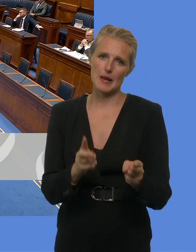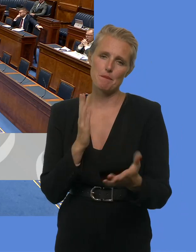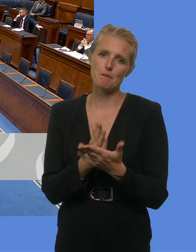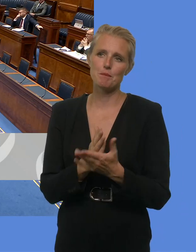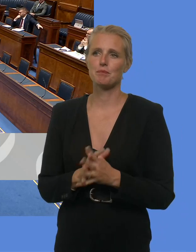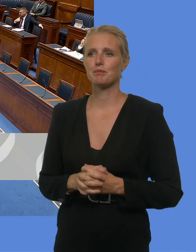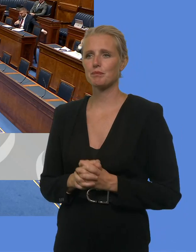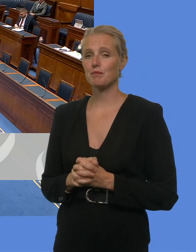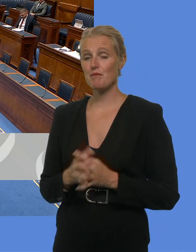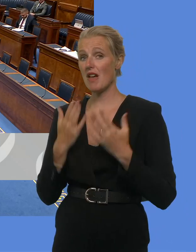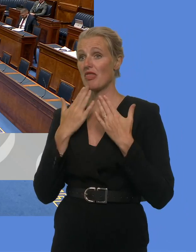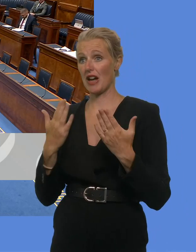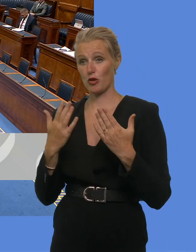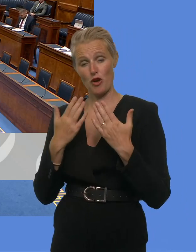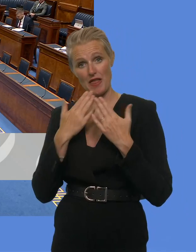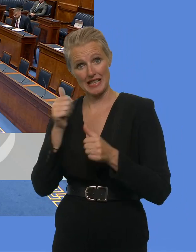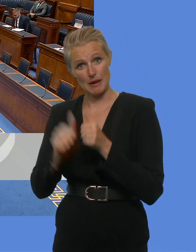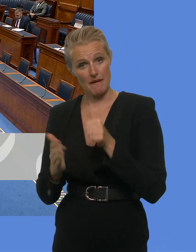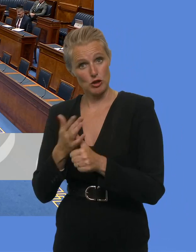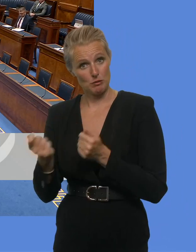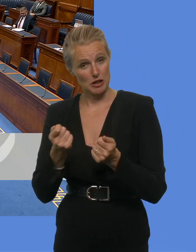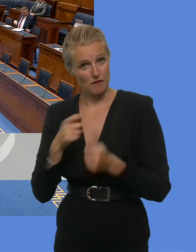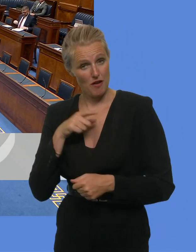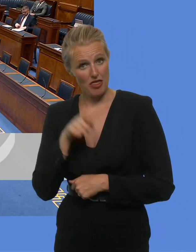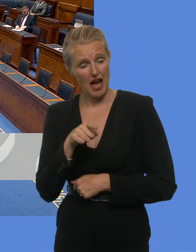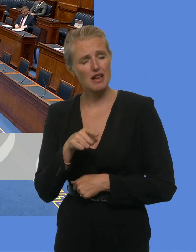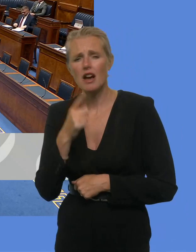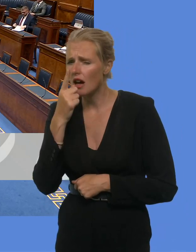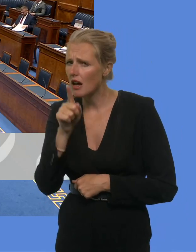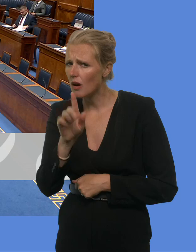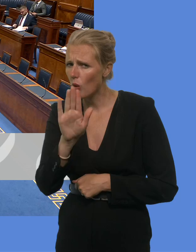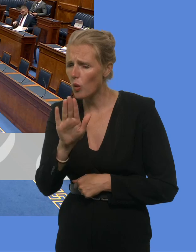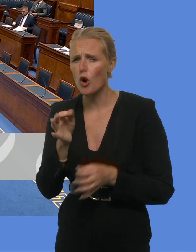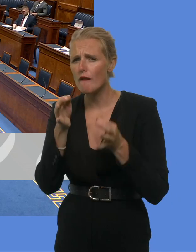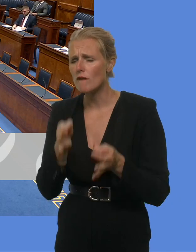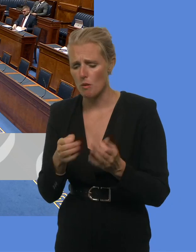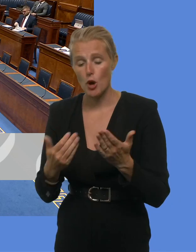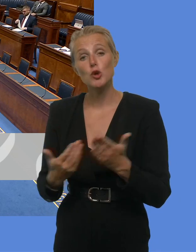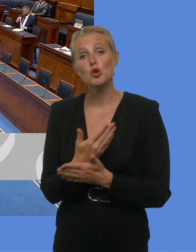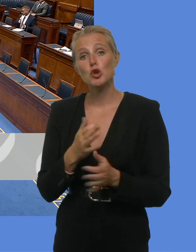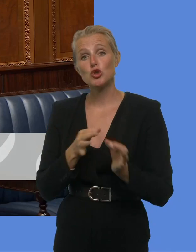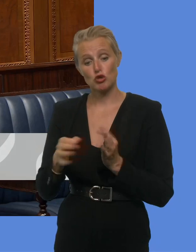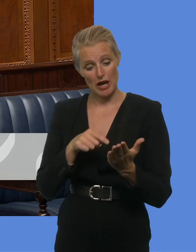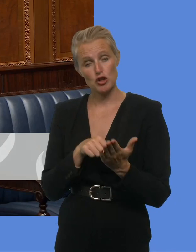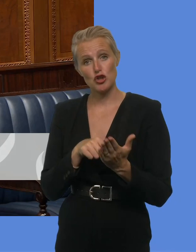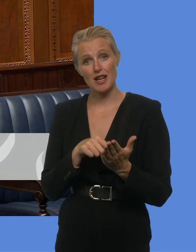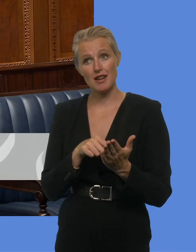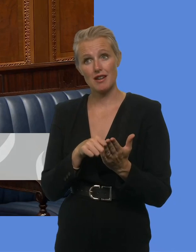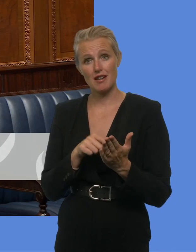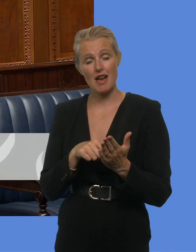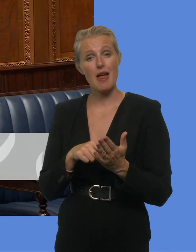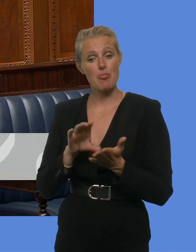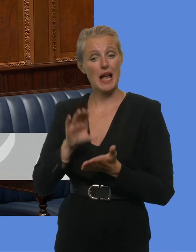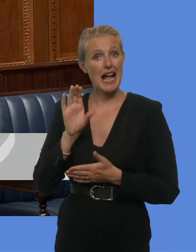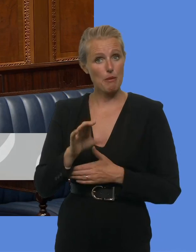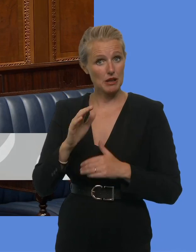Thank you, Mr. Speaker, and I thank the Deputy First Minister for that. And can she confirm that in that new strategy, the SEF capital development